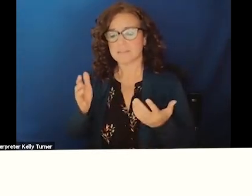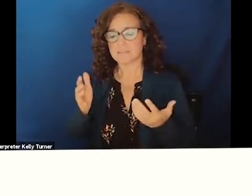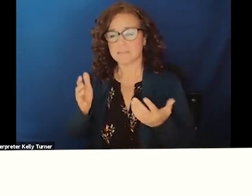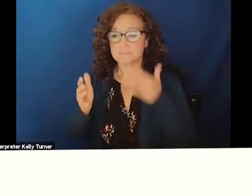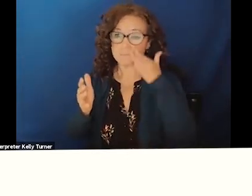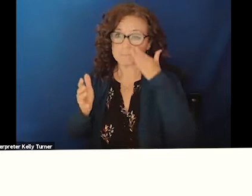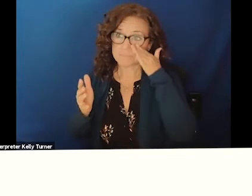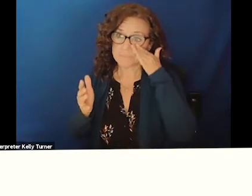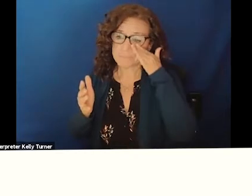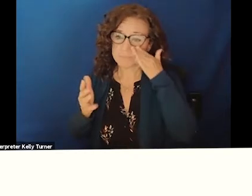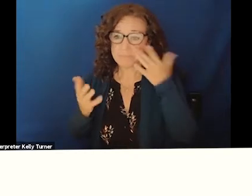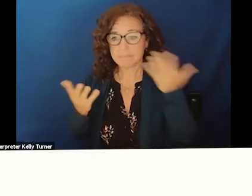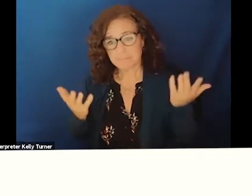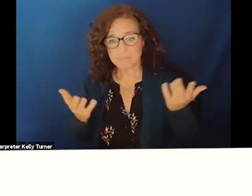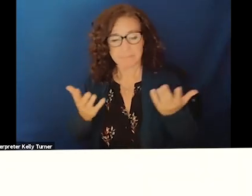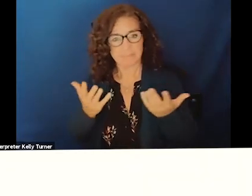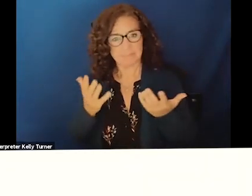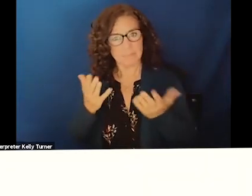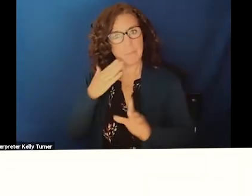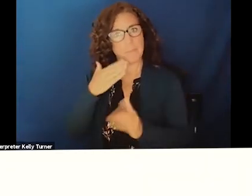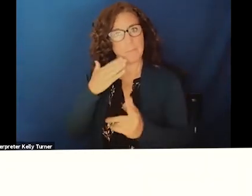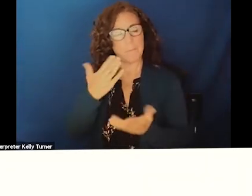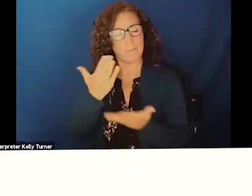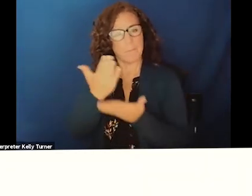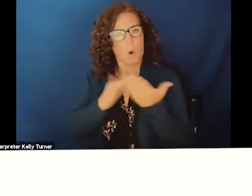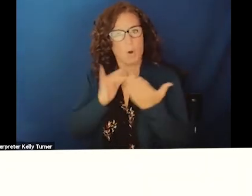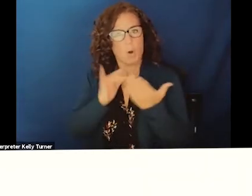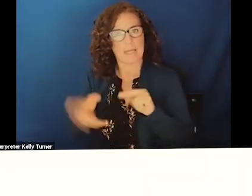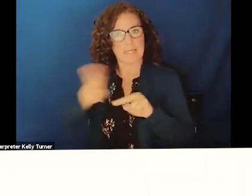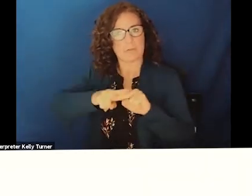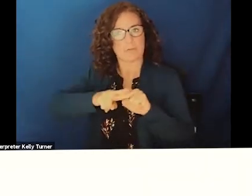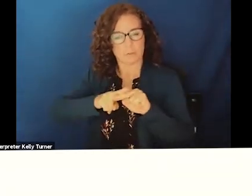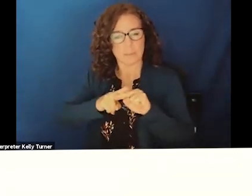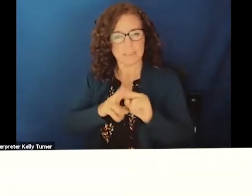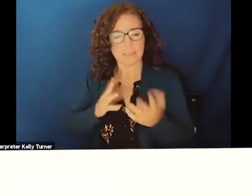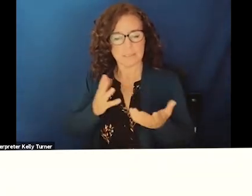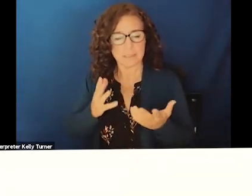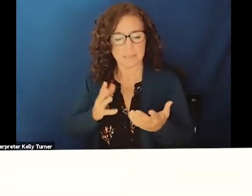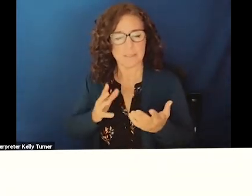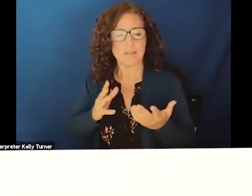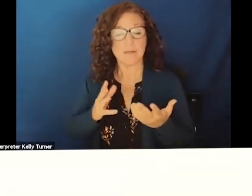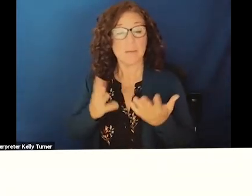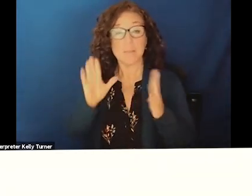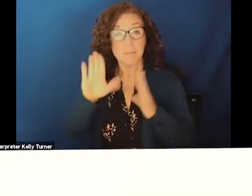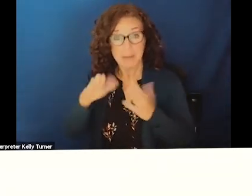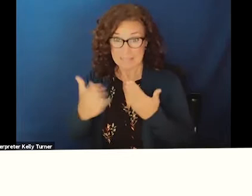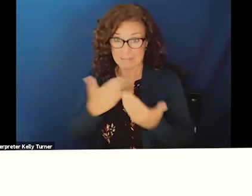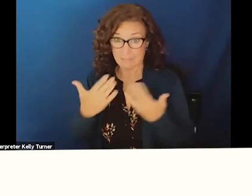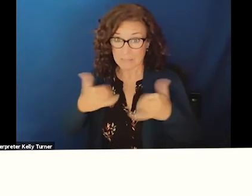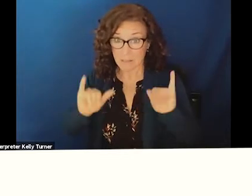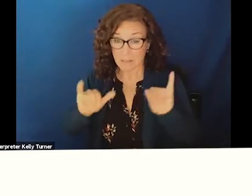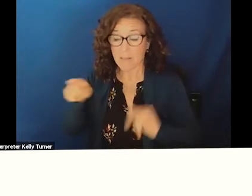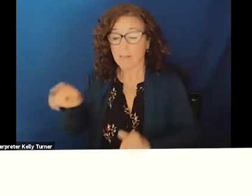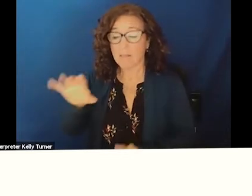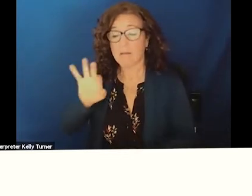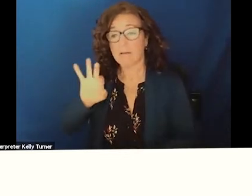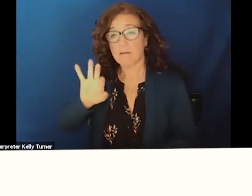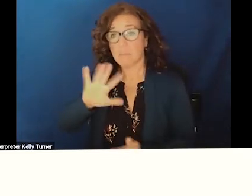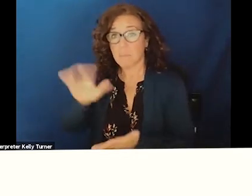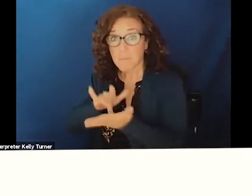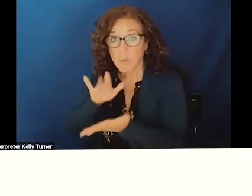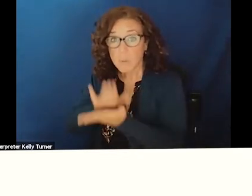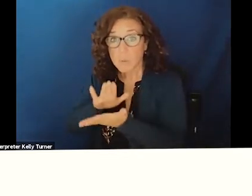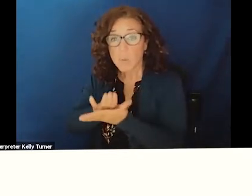part of what this is. But I mean, even beyond that, the junior highs and the high schools being up around